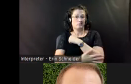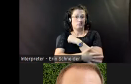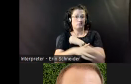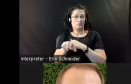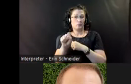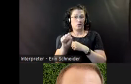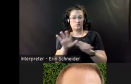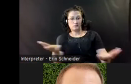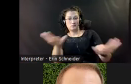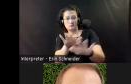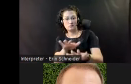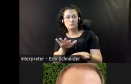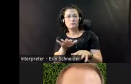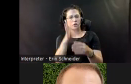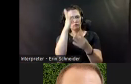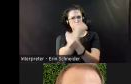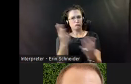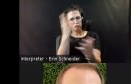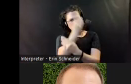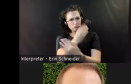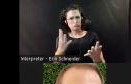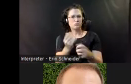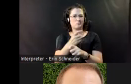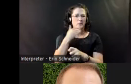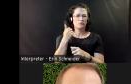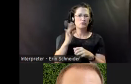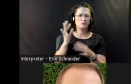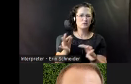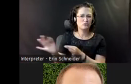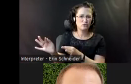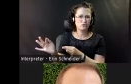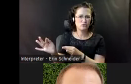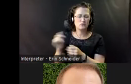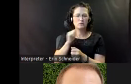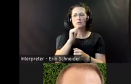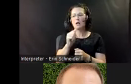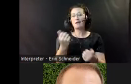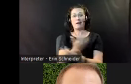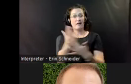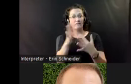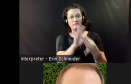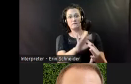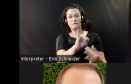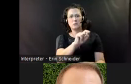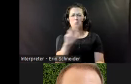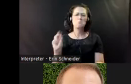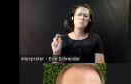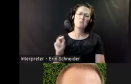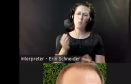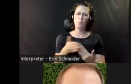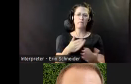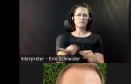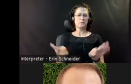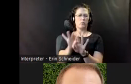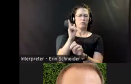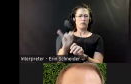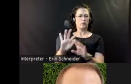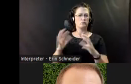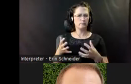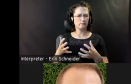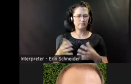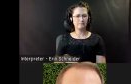better decisions. And not everything on IT, but the things that are important to them. And they inform strategies, as I talked about before.